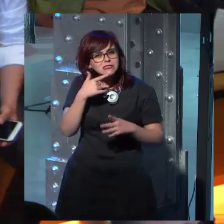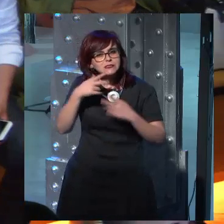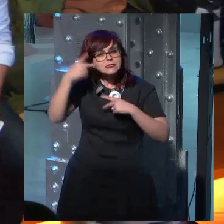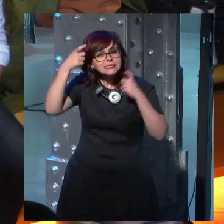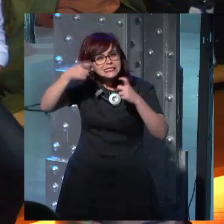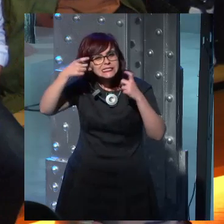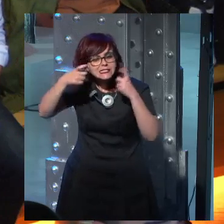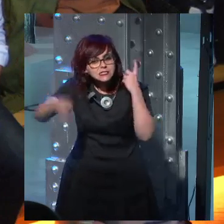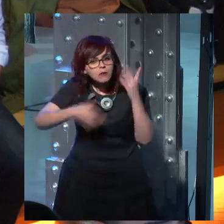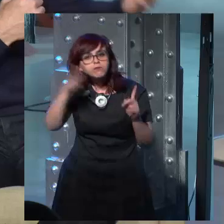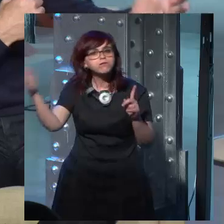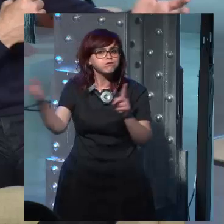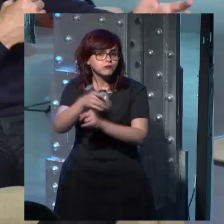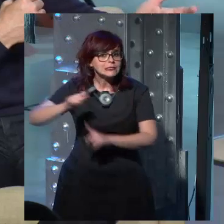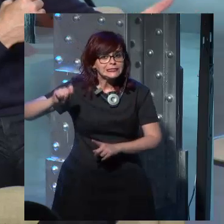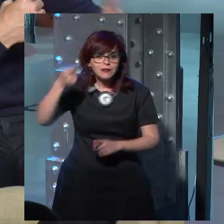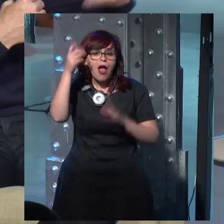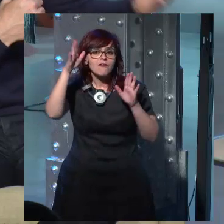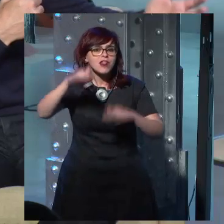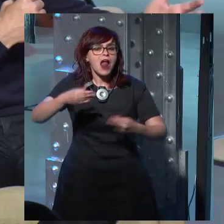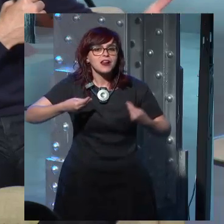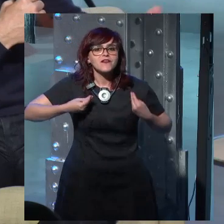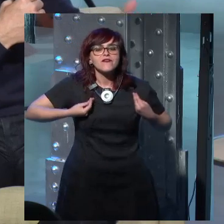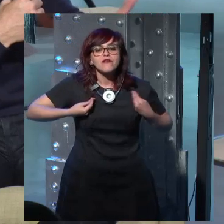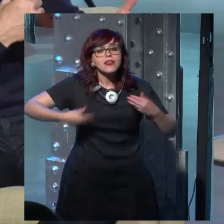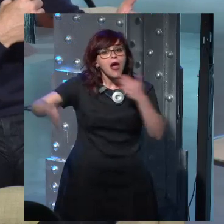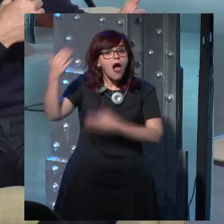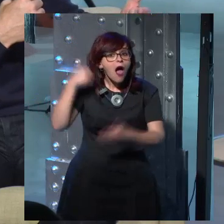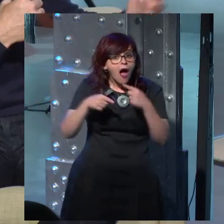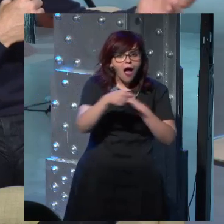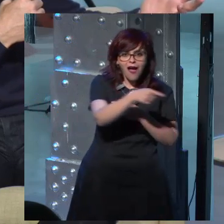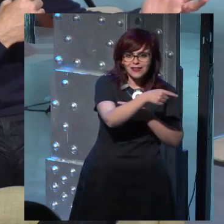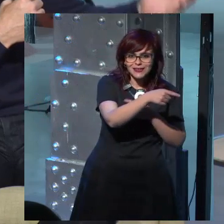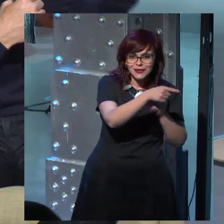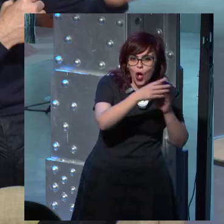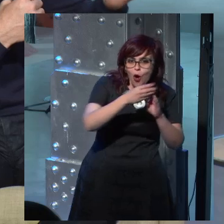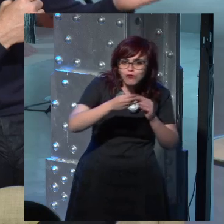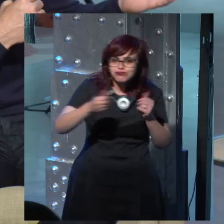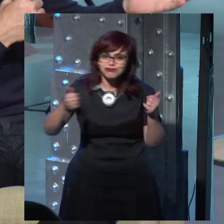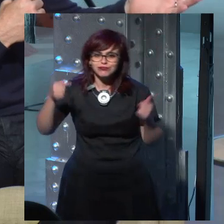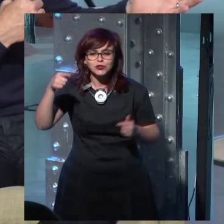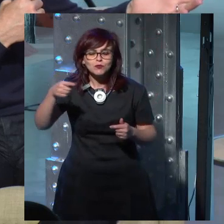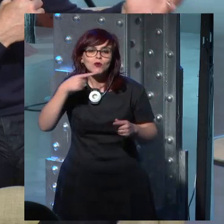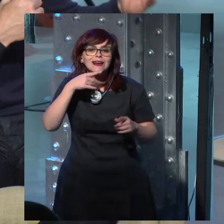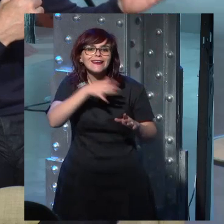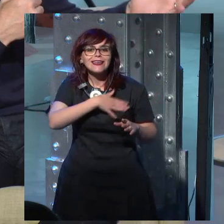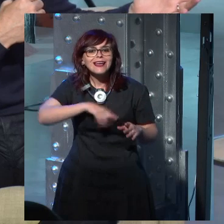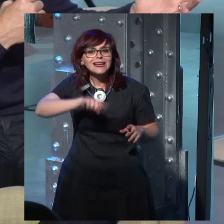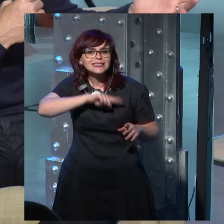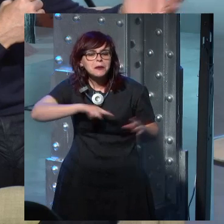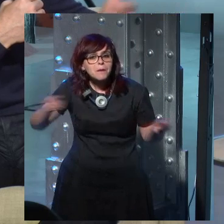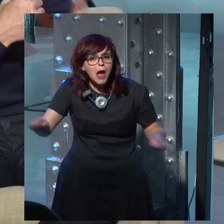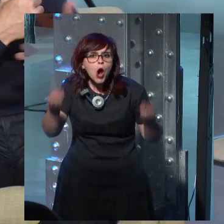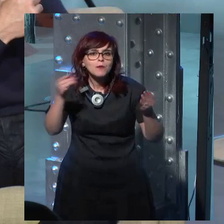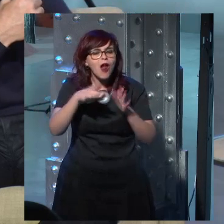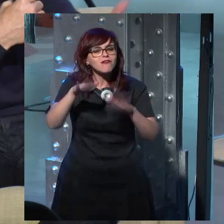those good, better angels of his nature. But then he's still alive at the end, and